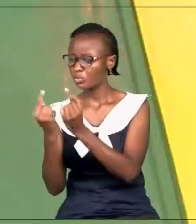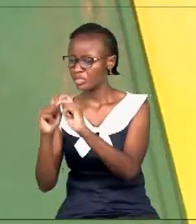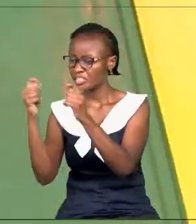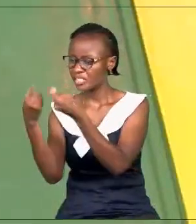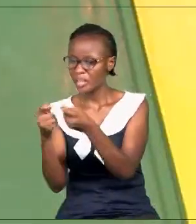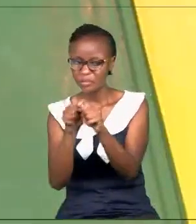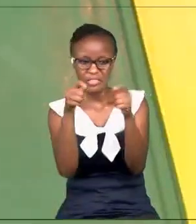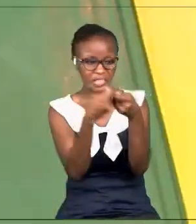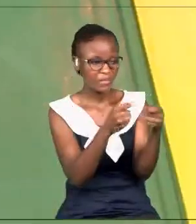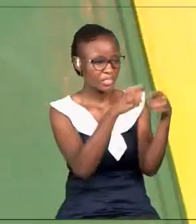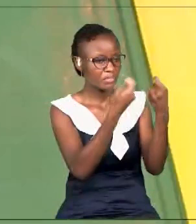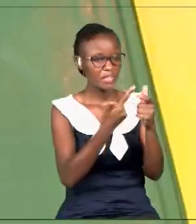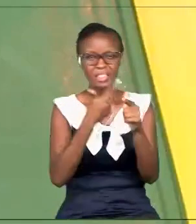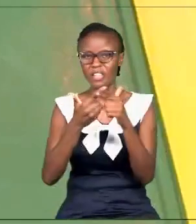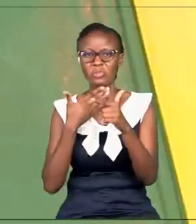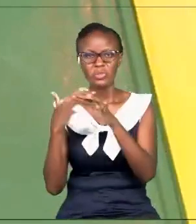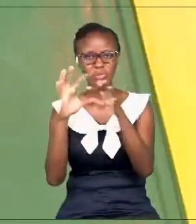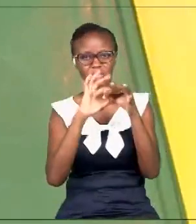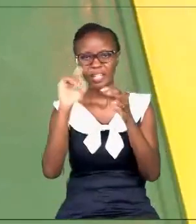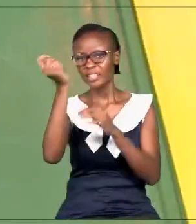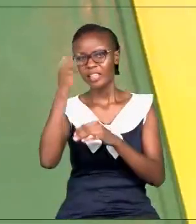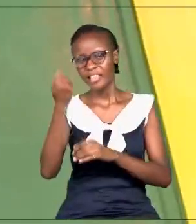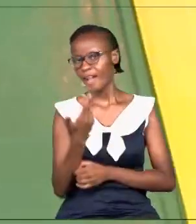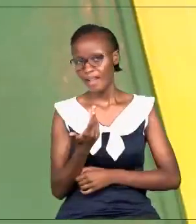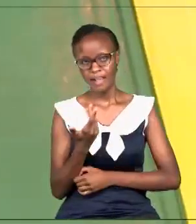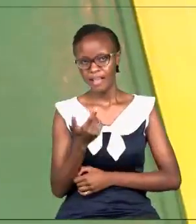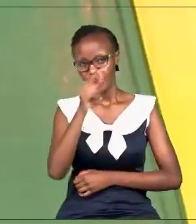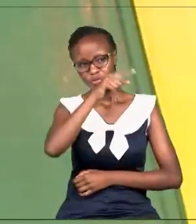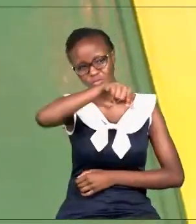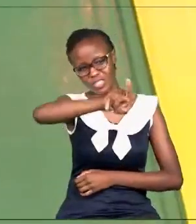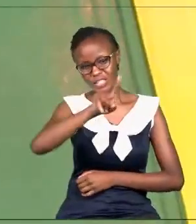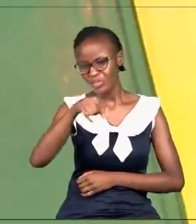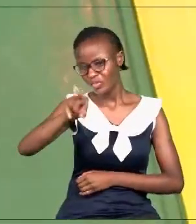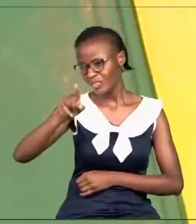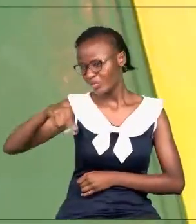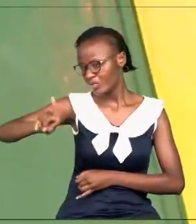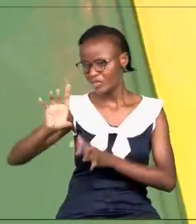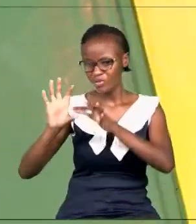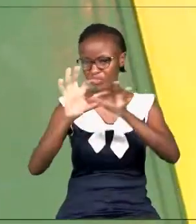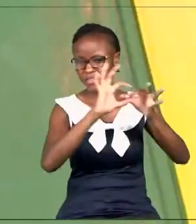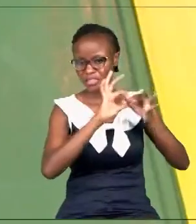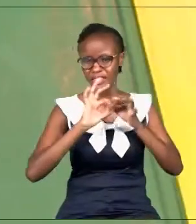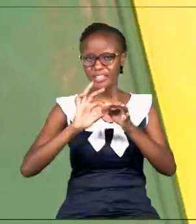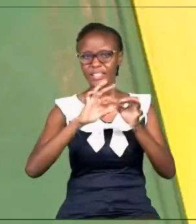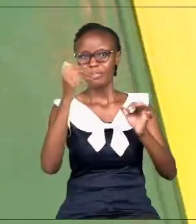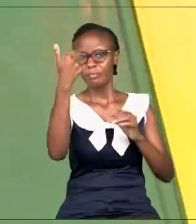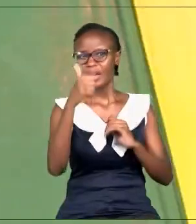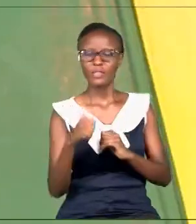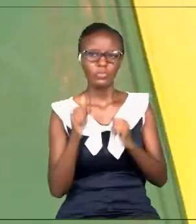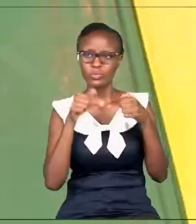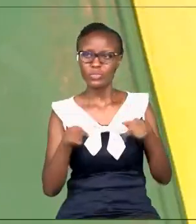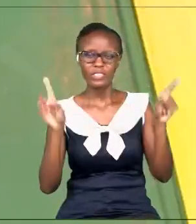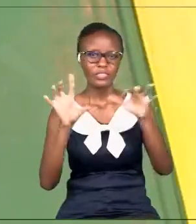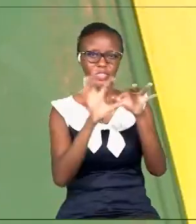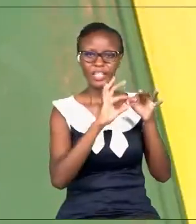munatuambia munataka kuunganisha Kenya. Kama nyinyi hamuwezi kukubali kuungana kama